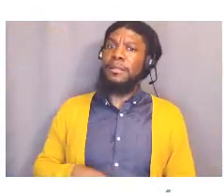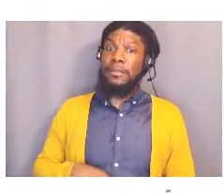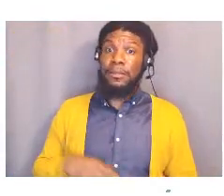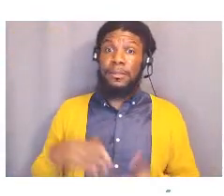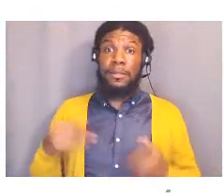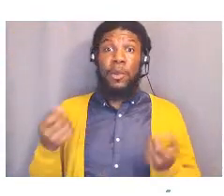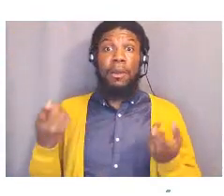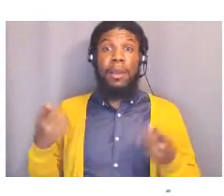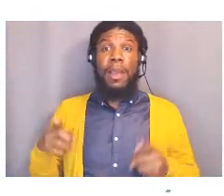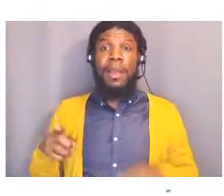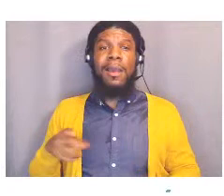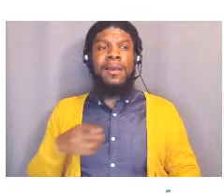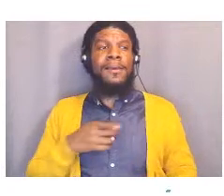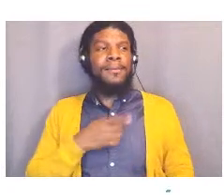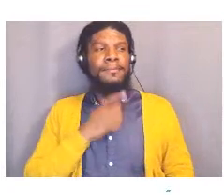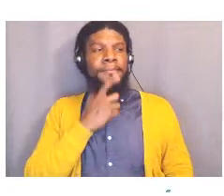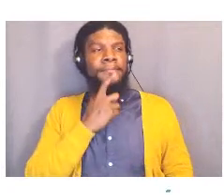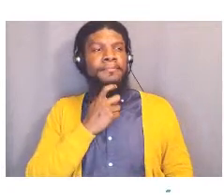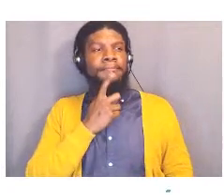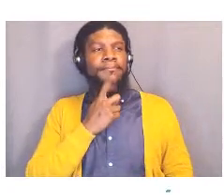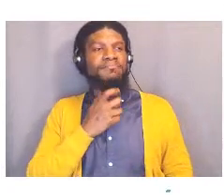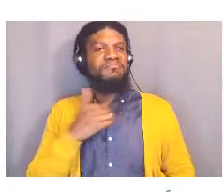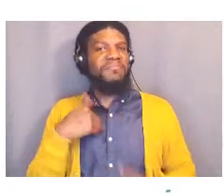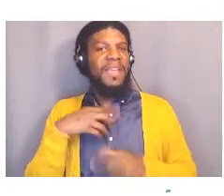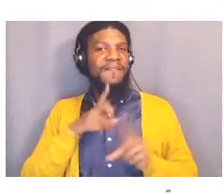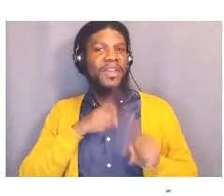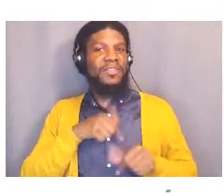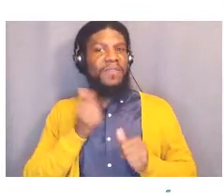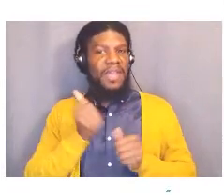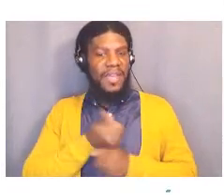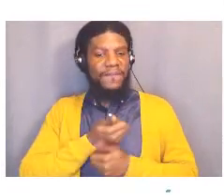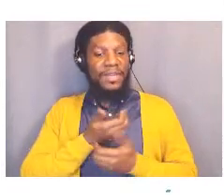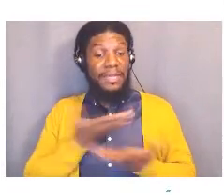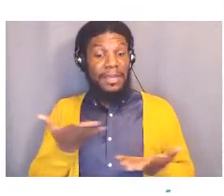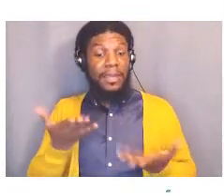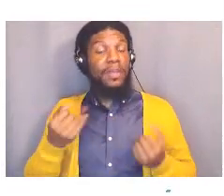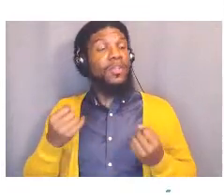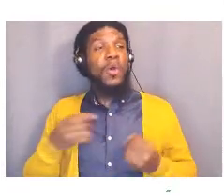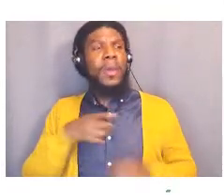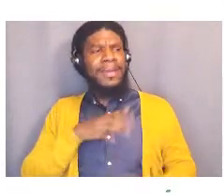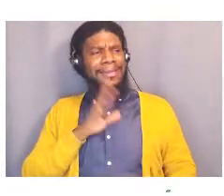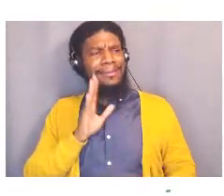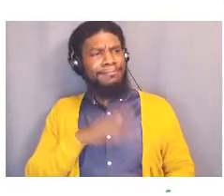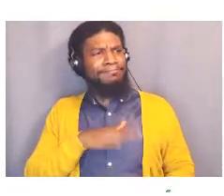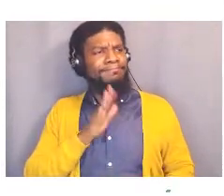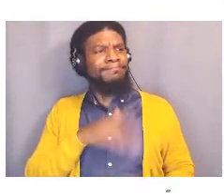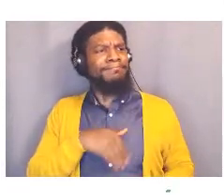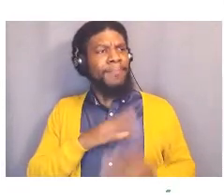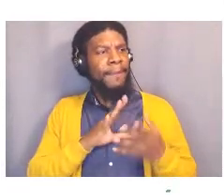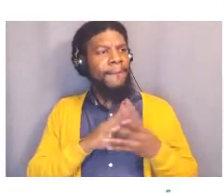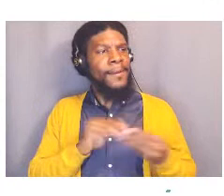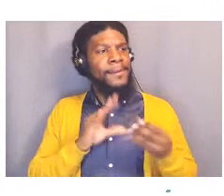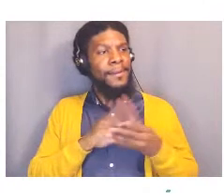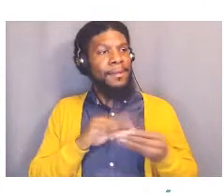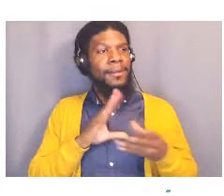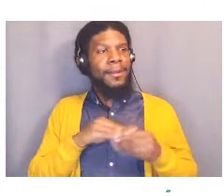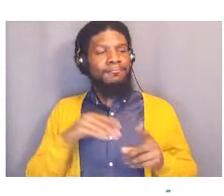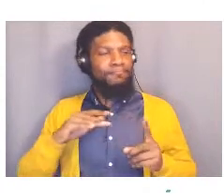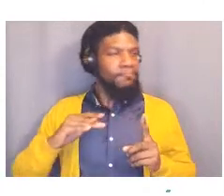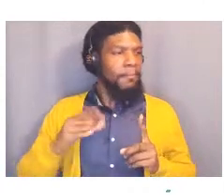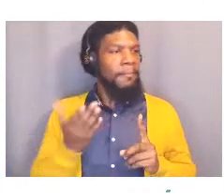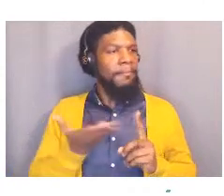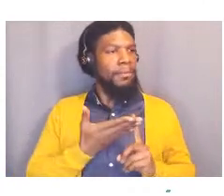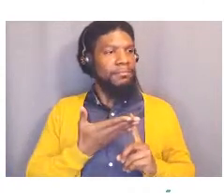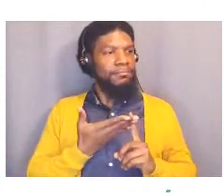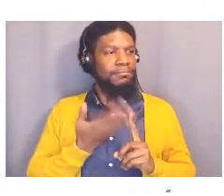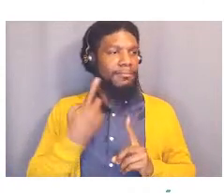cunning buzzard had an answer for everything. And finally, he convinced that little rabbit to take that